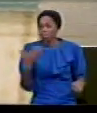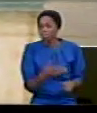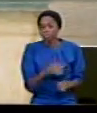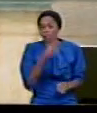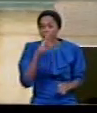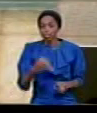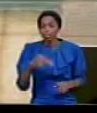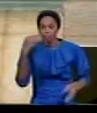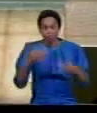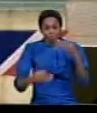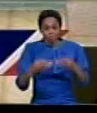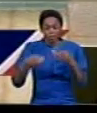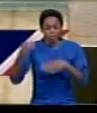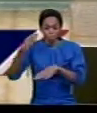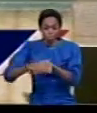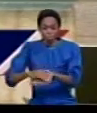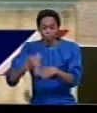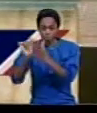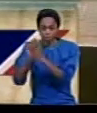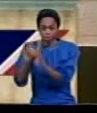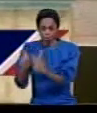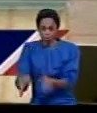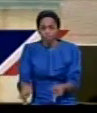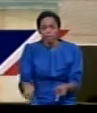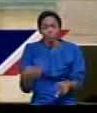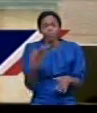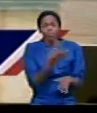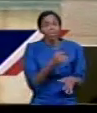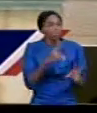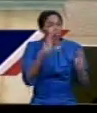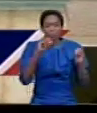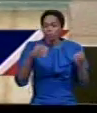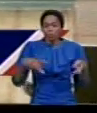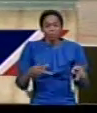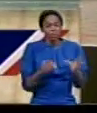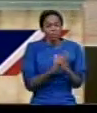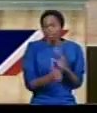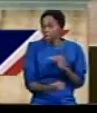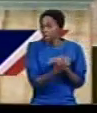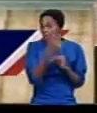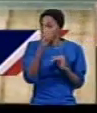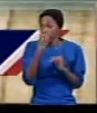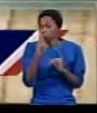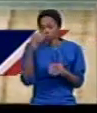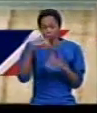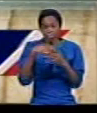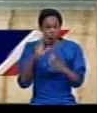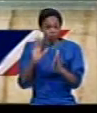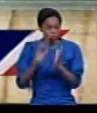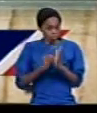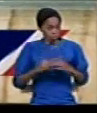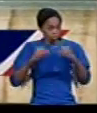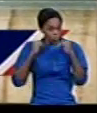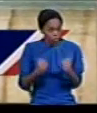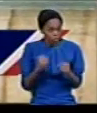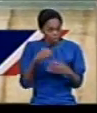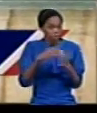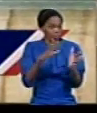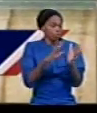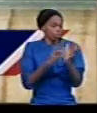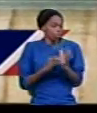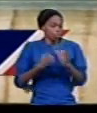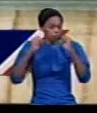on such an individual. There is no way anyone in his own strength, in his own